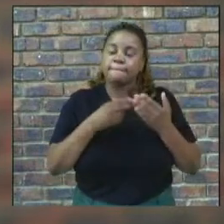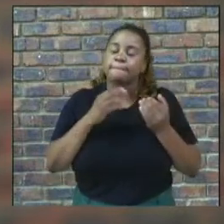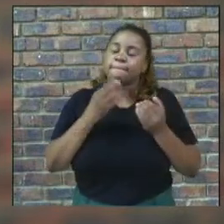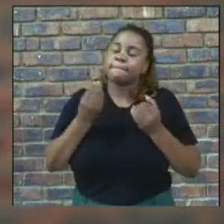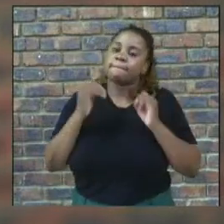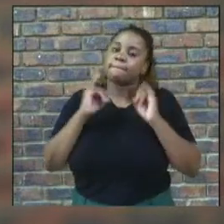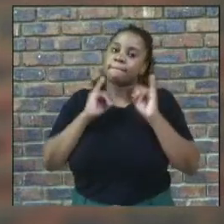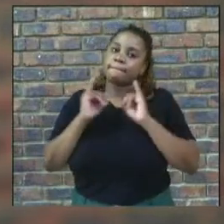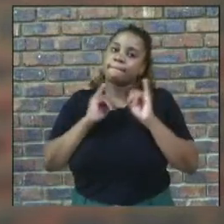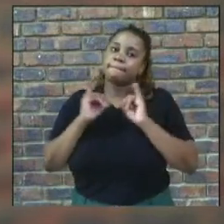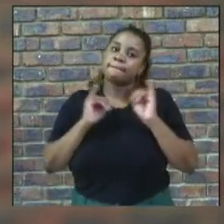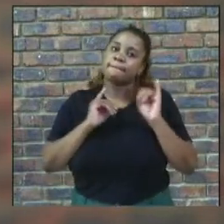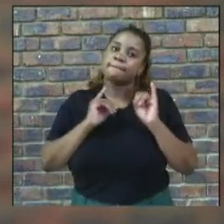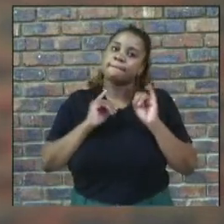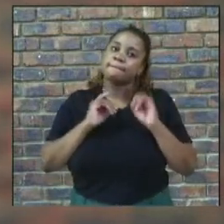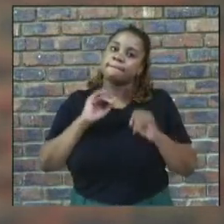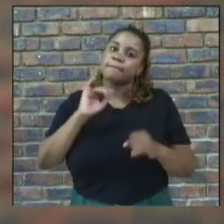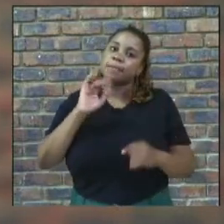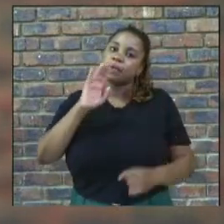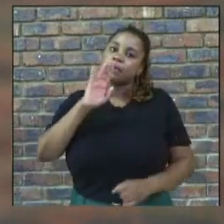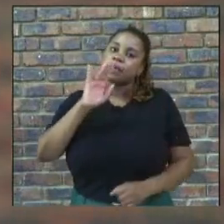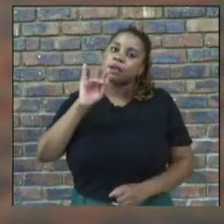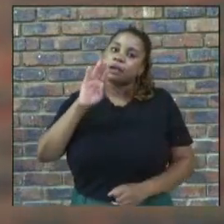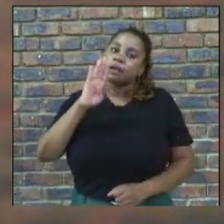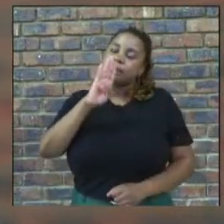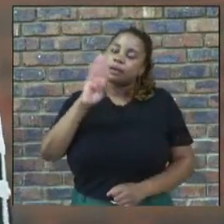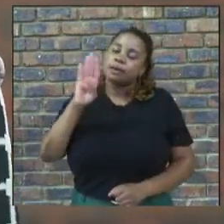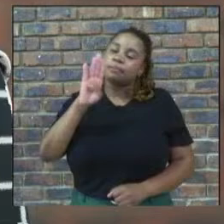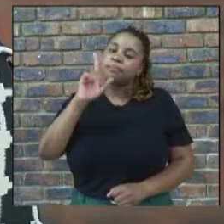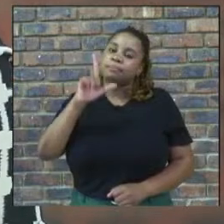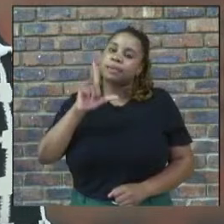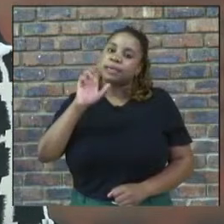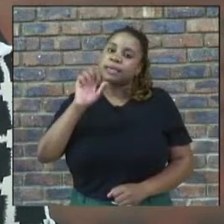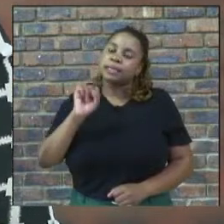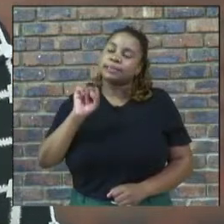11, Bells Bridge Office Park,